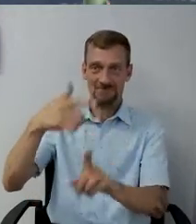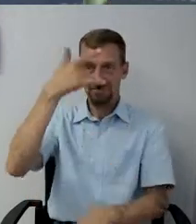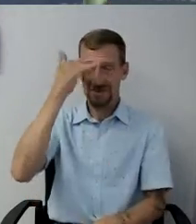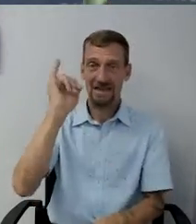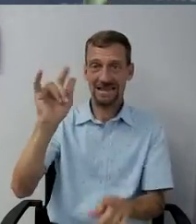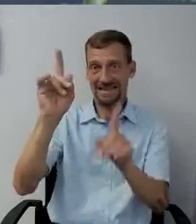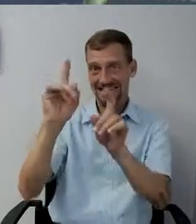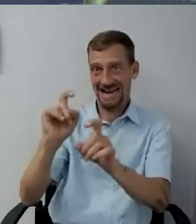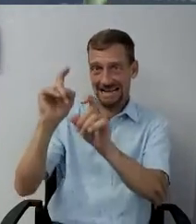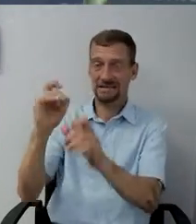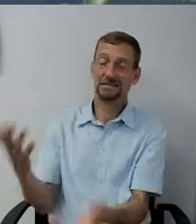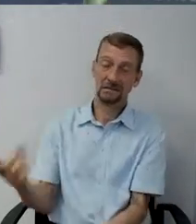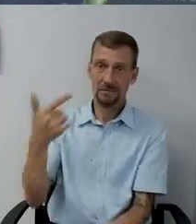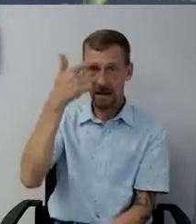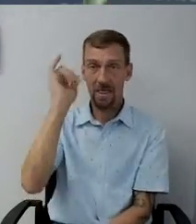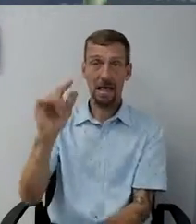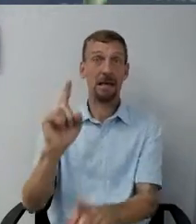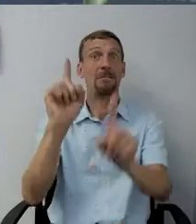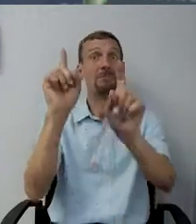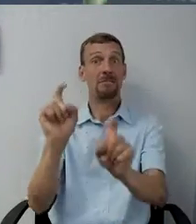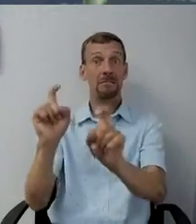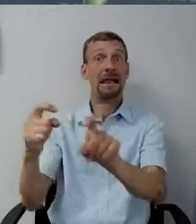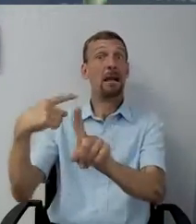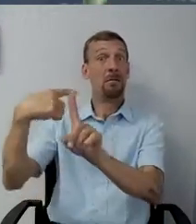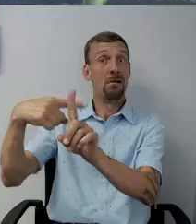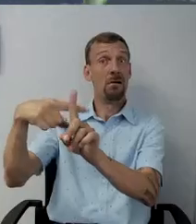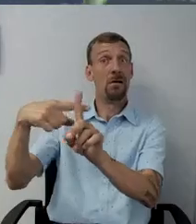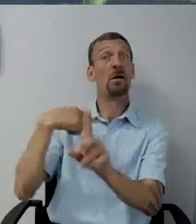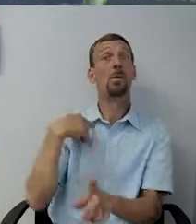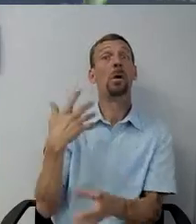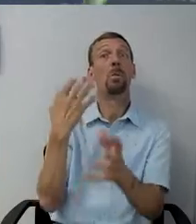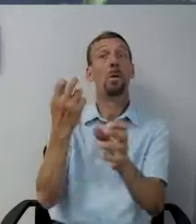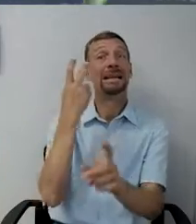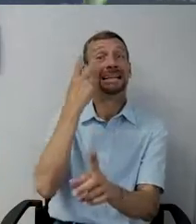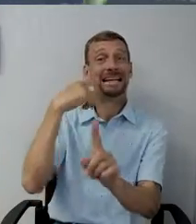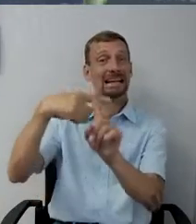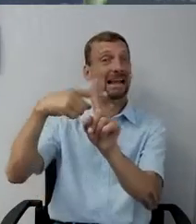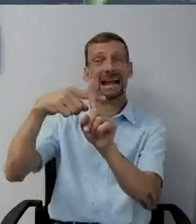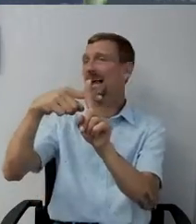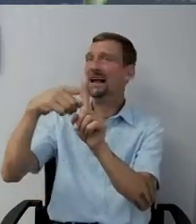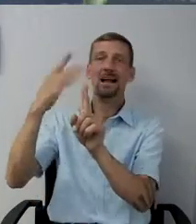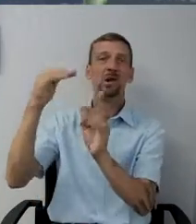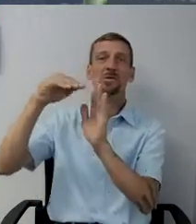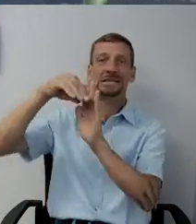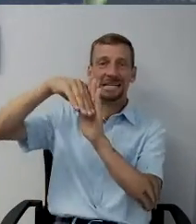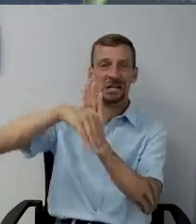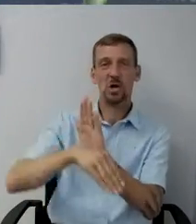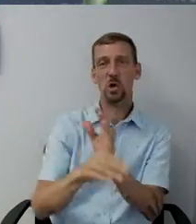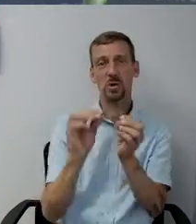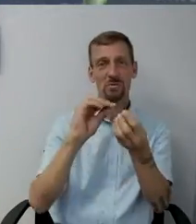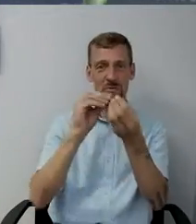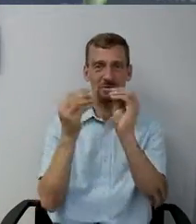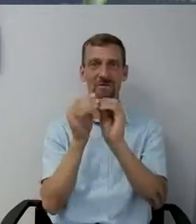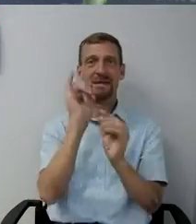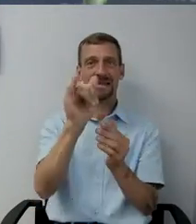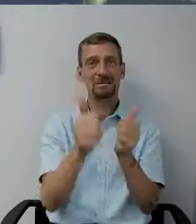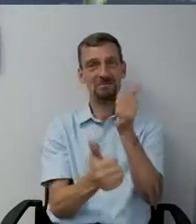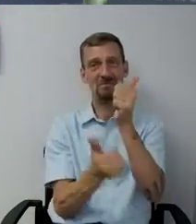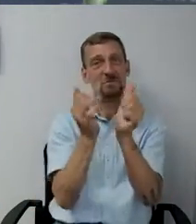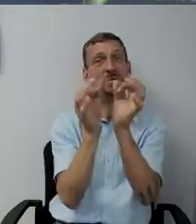it's that positivity rate that we really want to see go down. Right. That's most